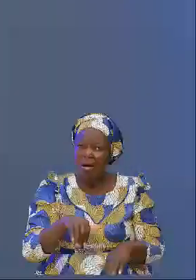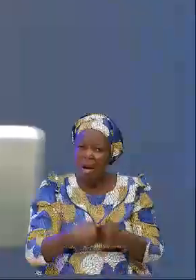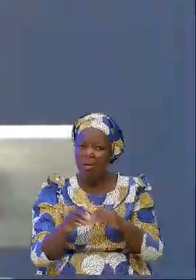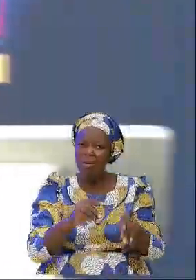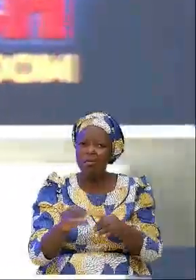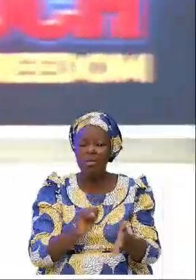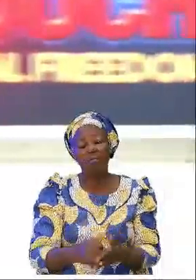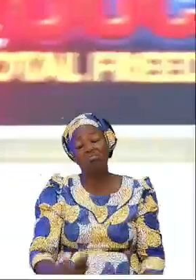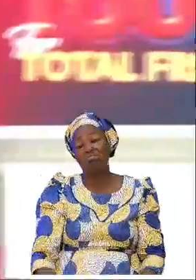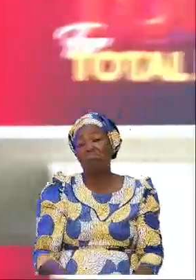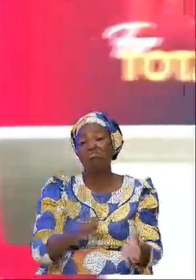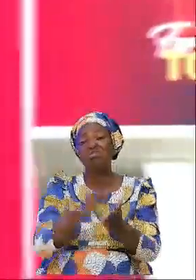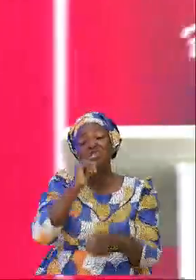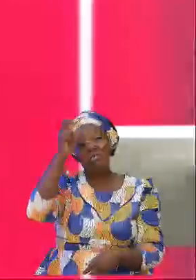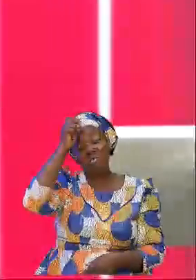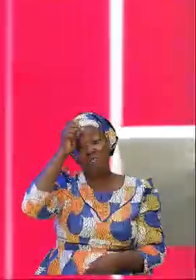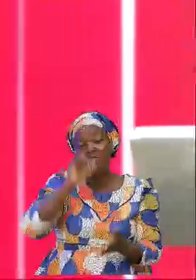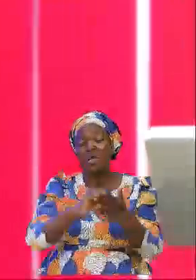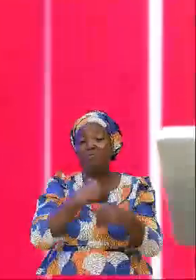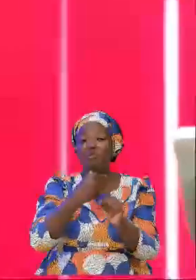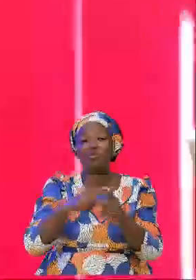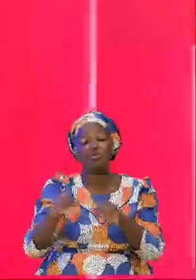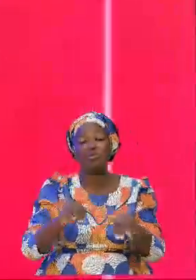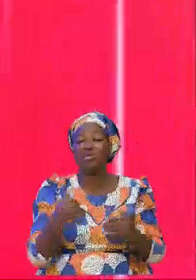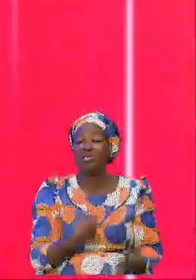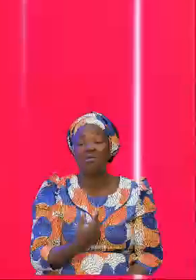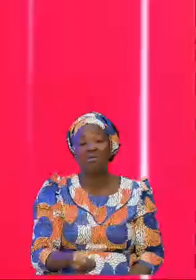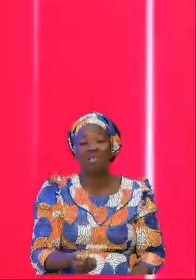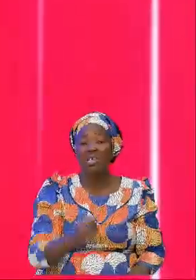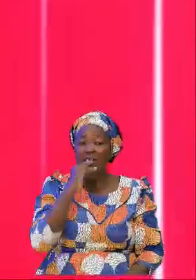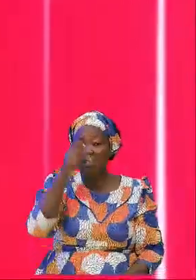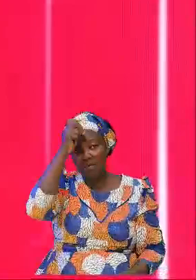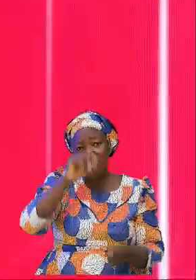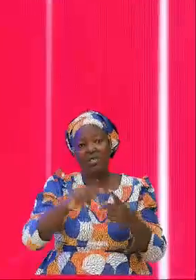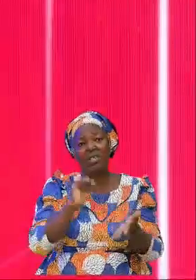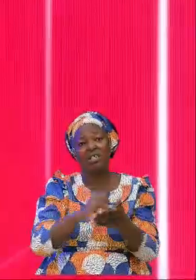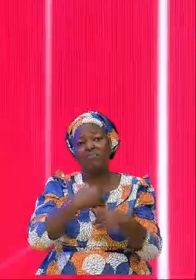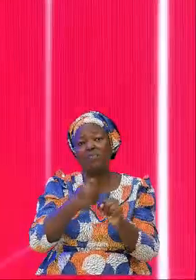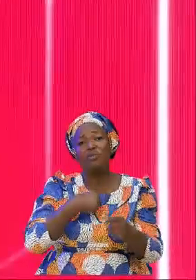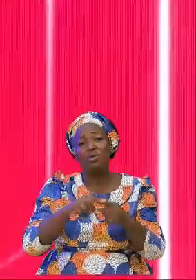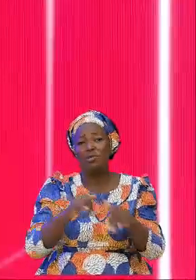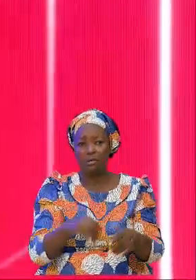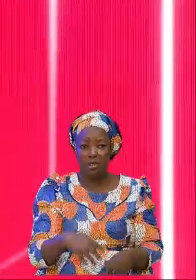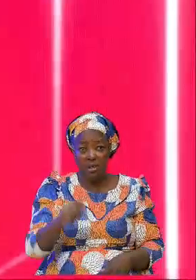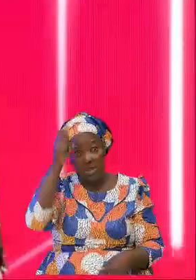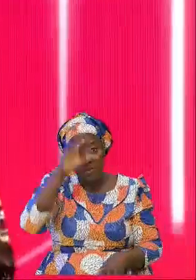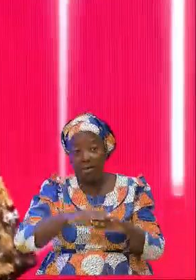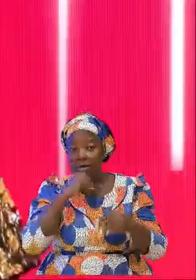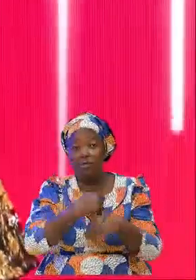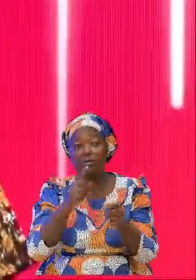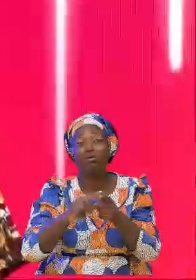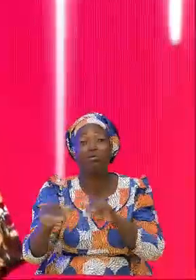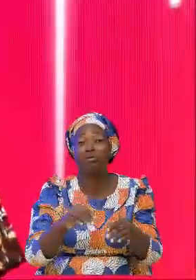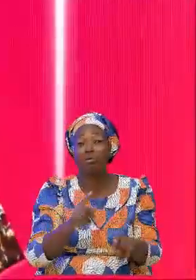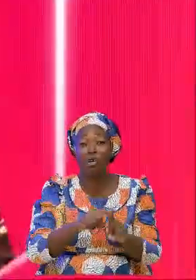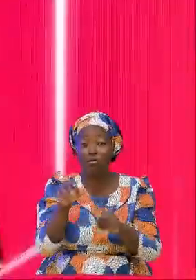again. How did you do that? The devil made me do it. The devil made me do it. The devil does